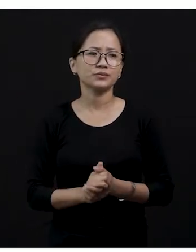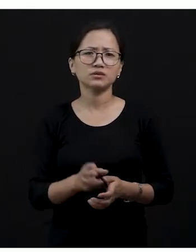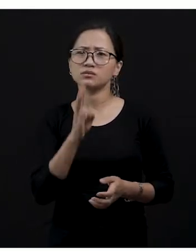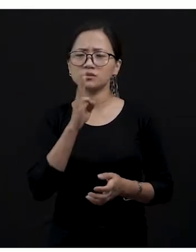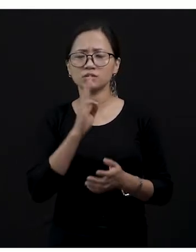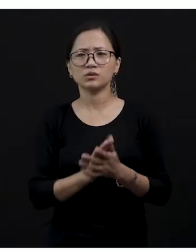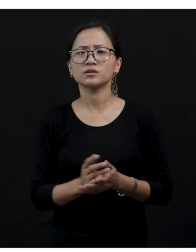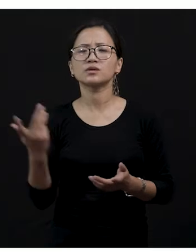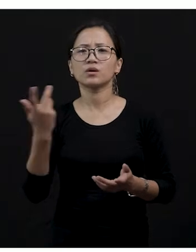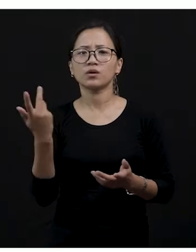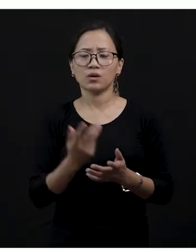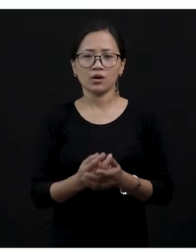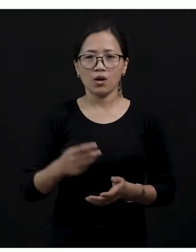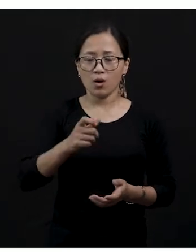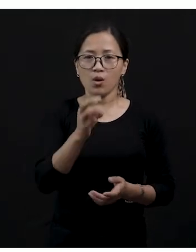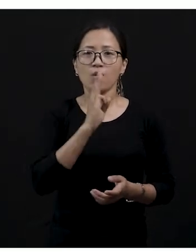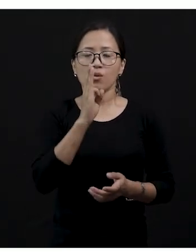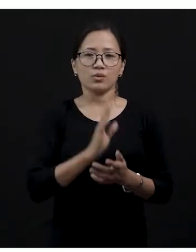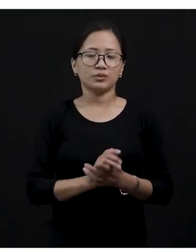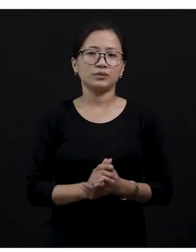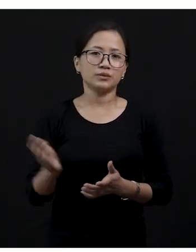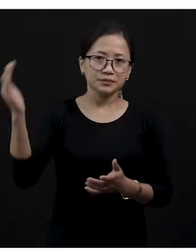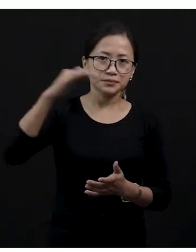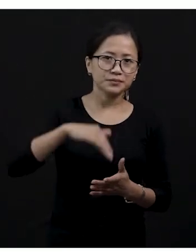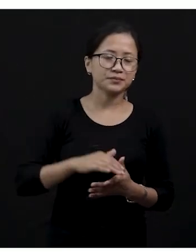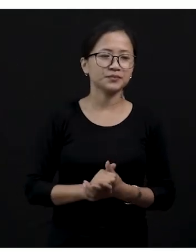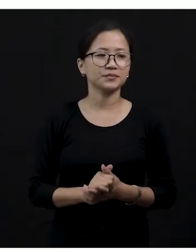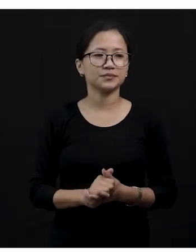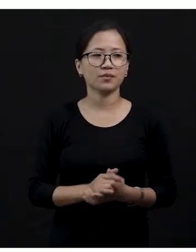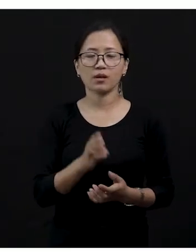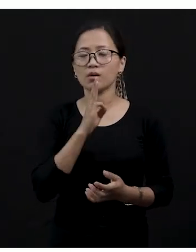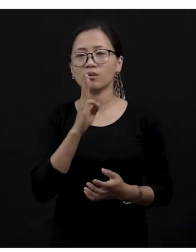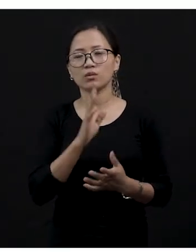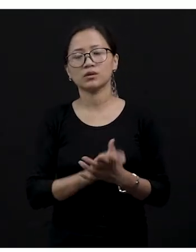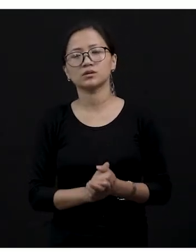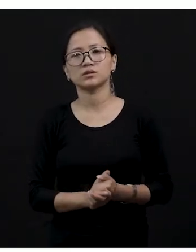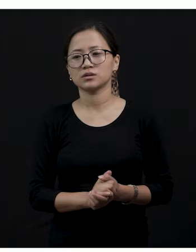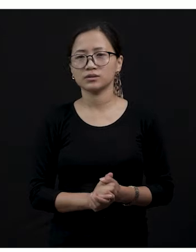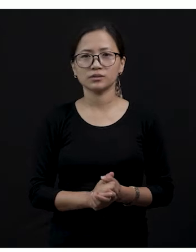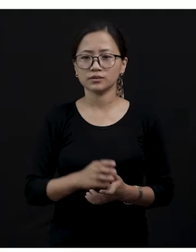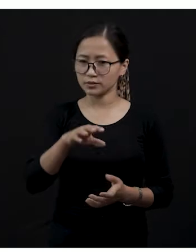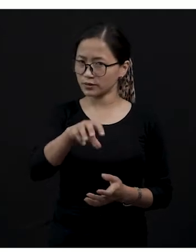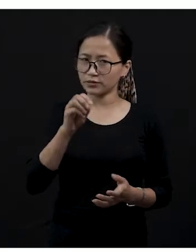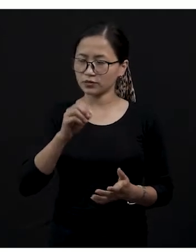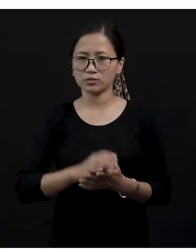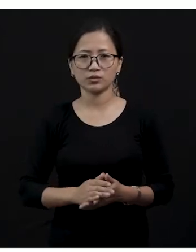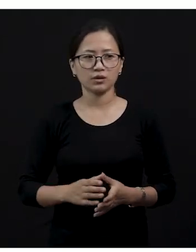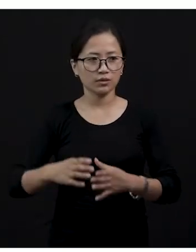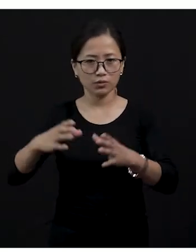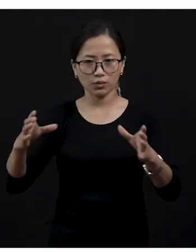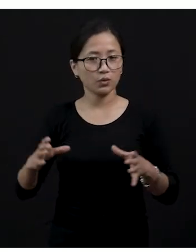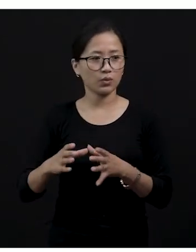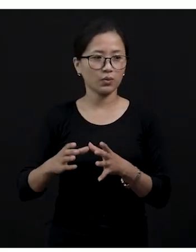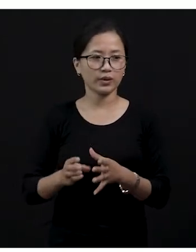come from? Or let us see the different sources of water. We can get water from a well, from a hand